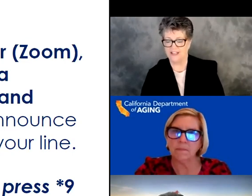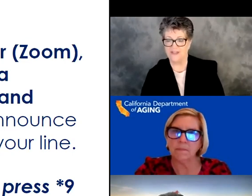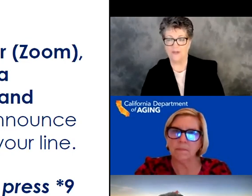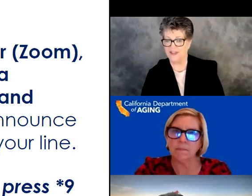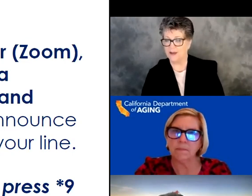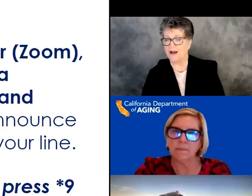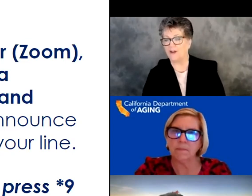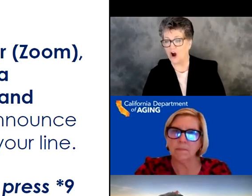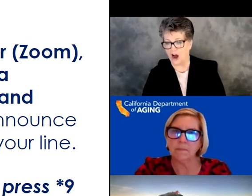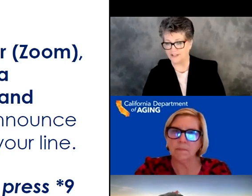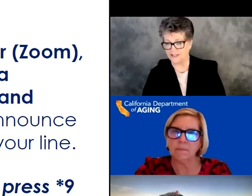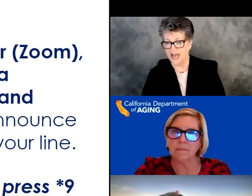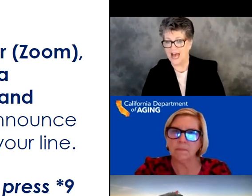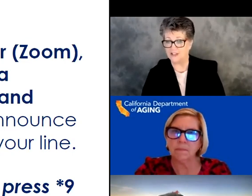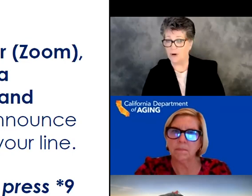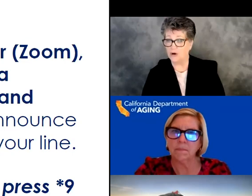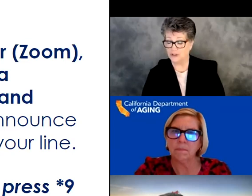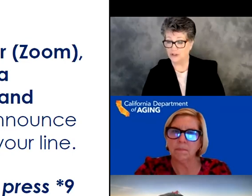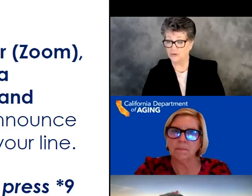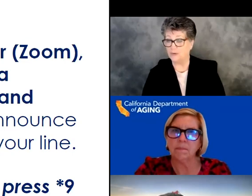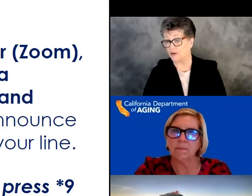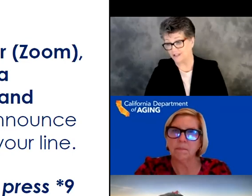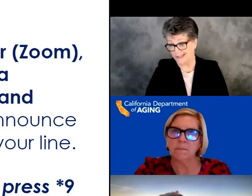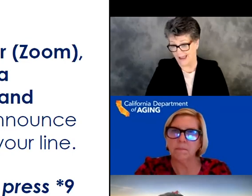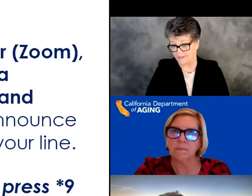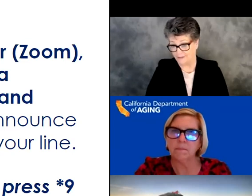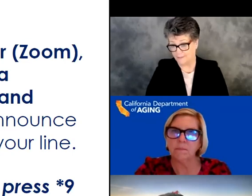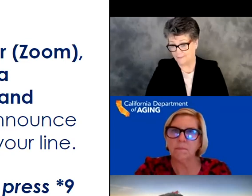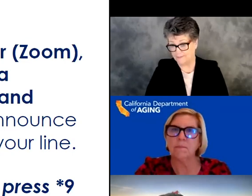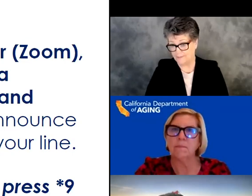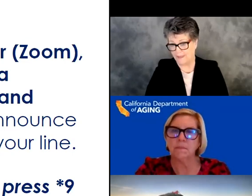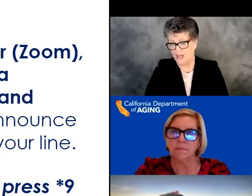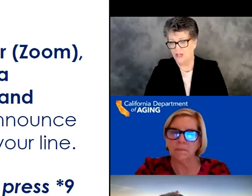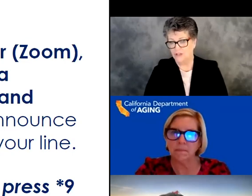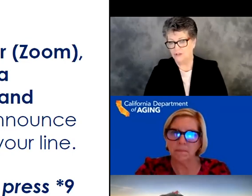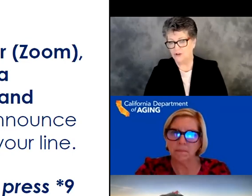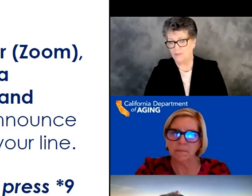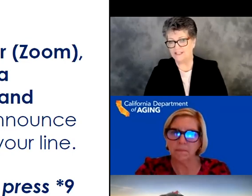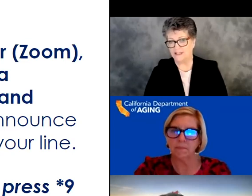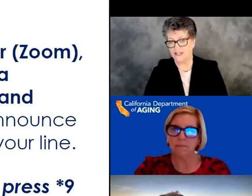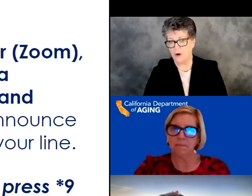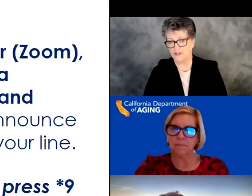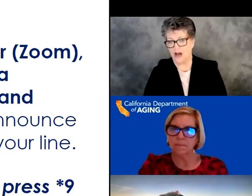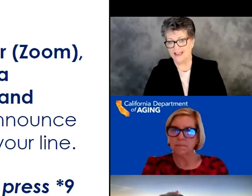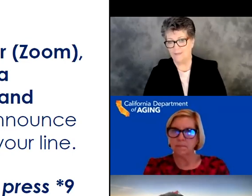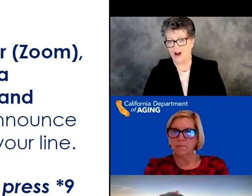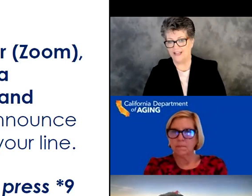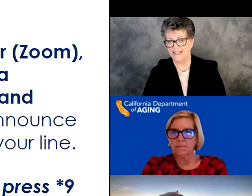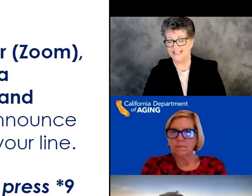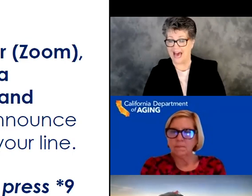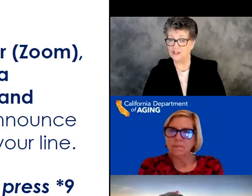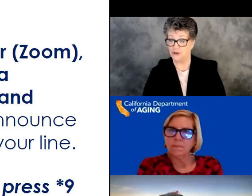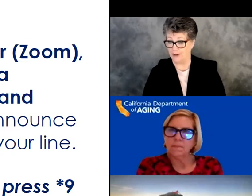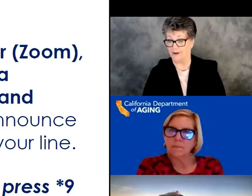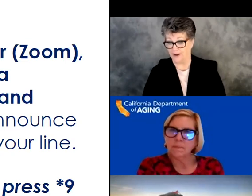because they only think about the cost as opposed to the person's life. So basically what we're talking about